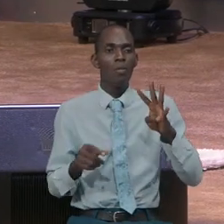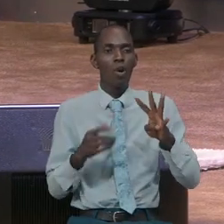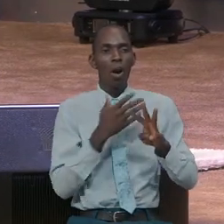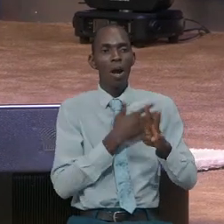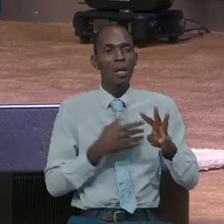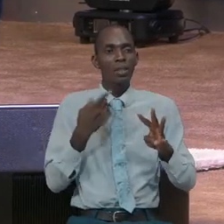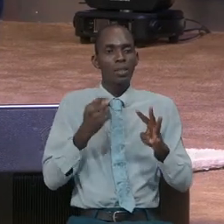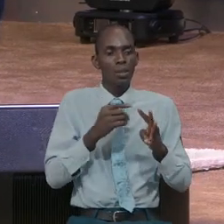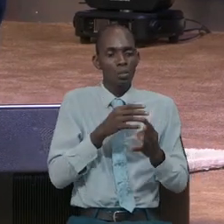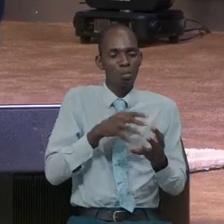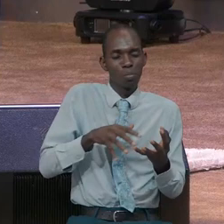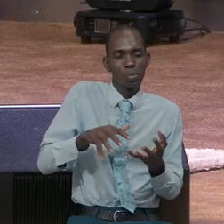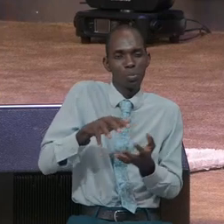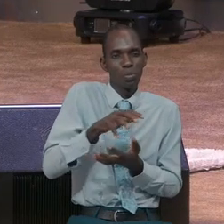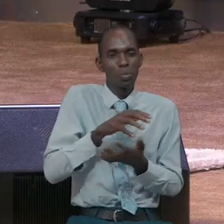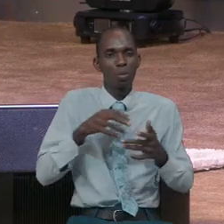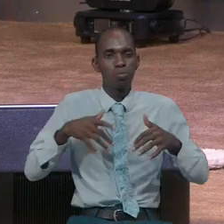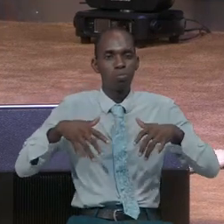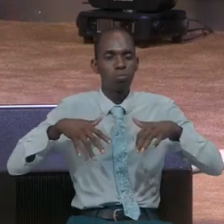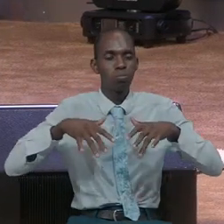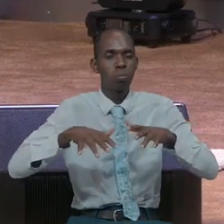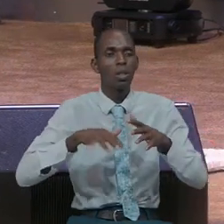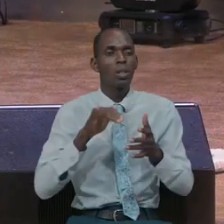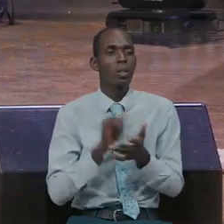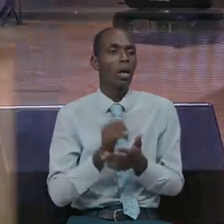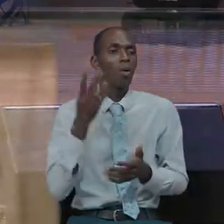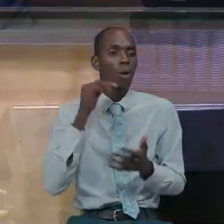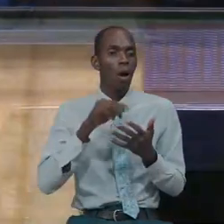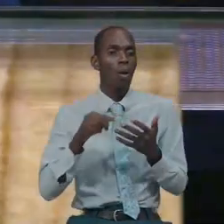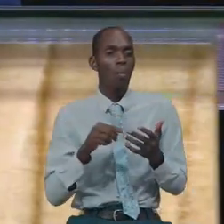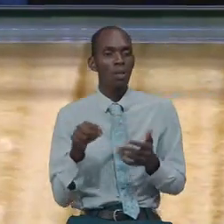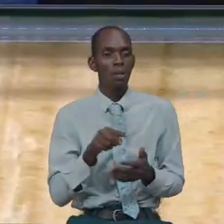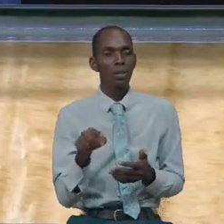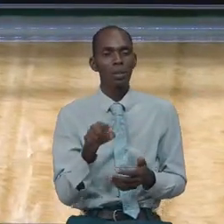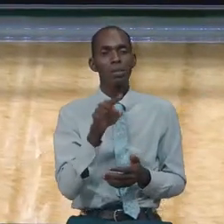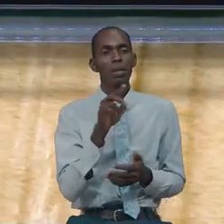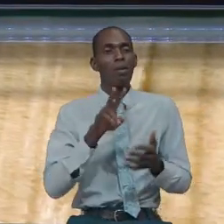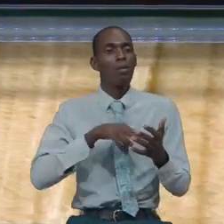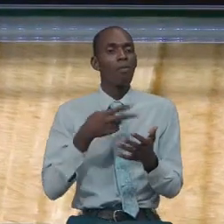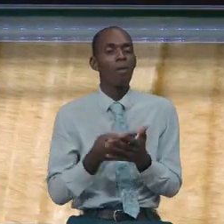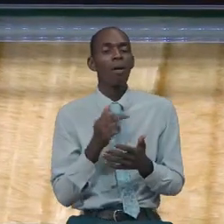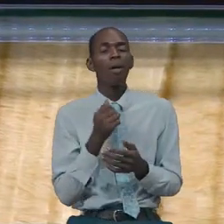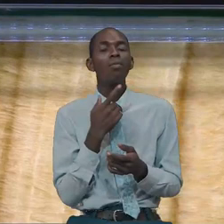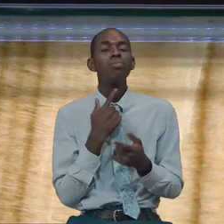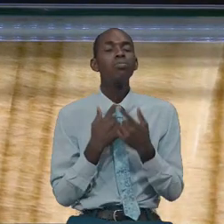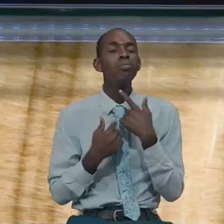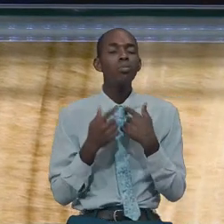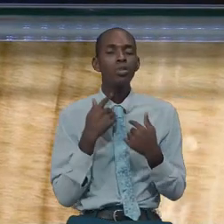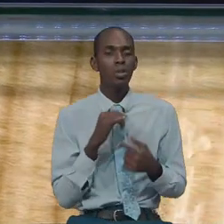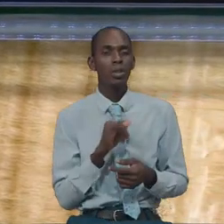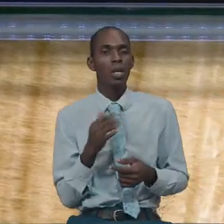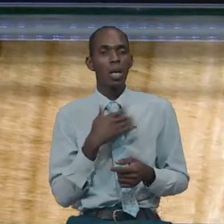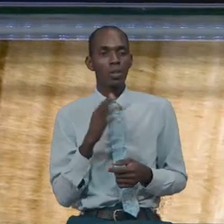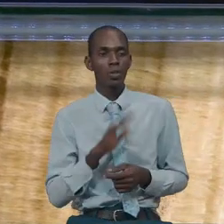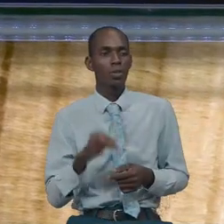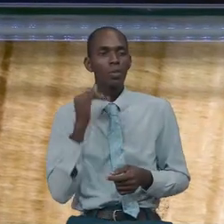mixed multitude that was among them fell at Lostin. And the children of